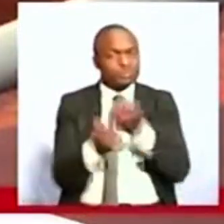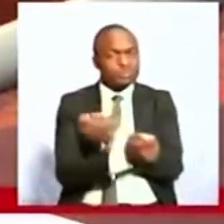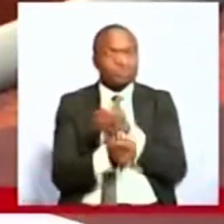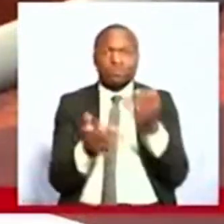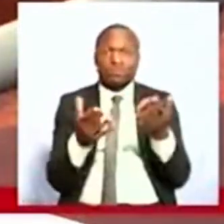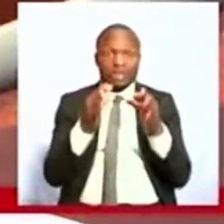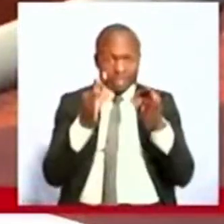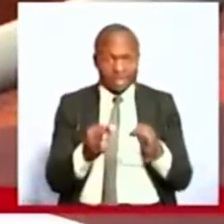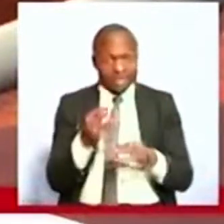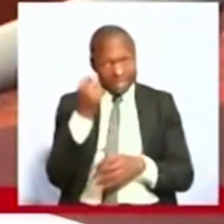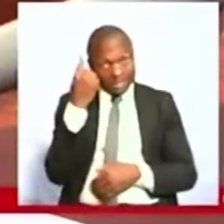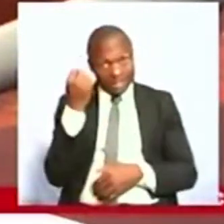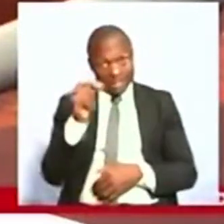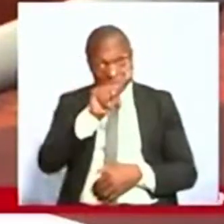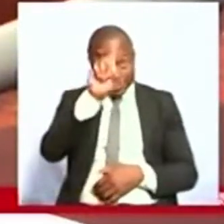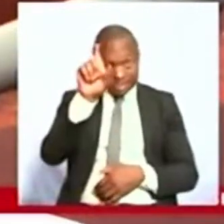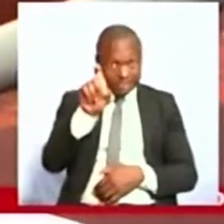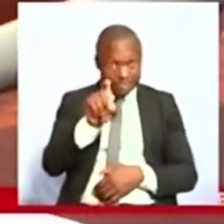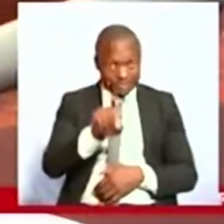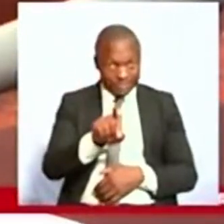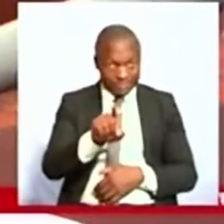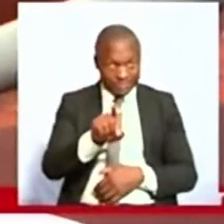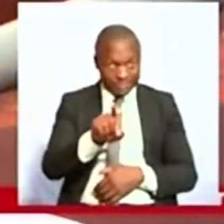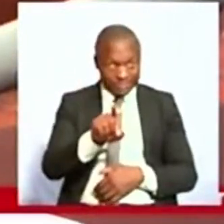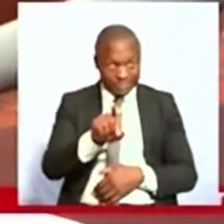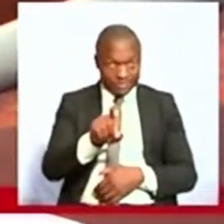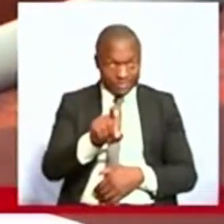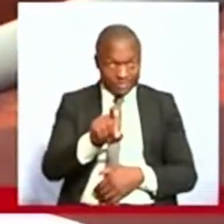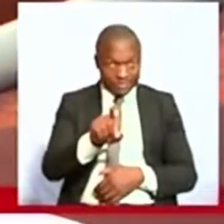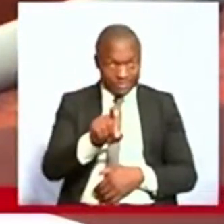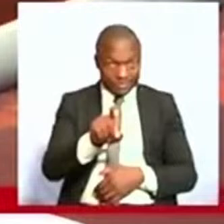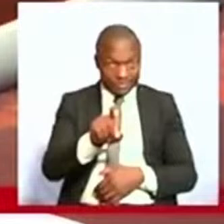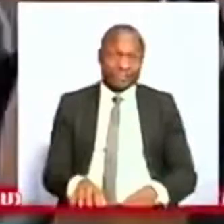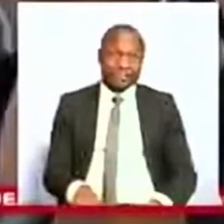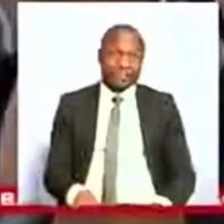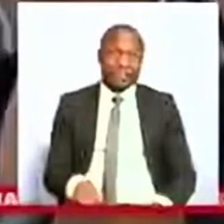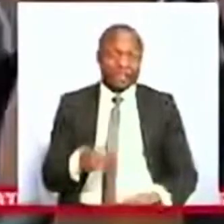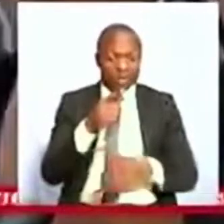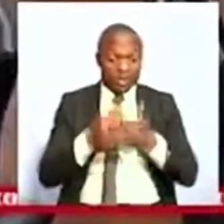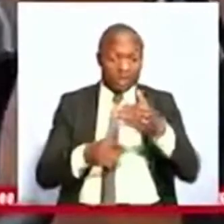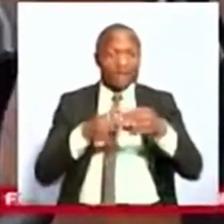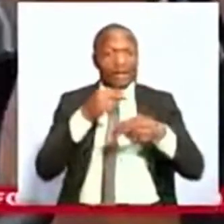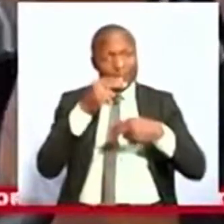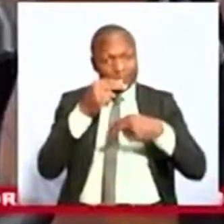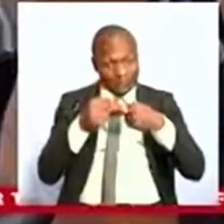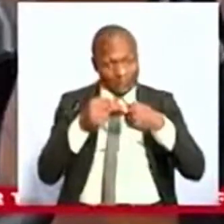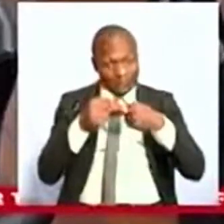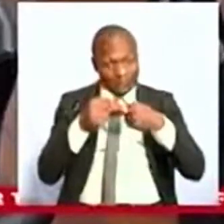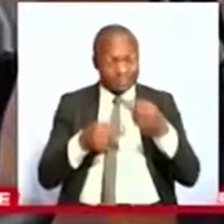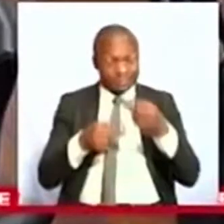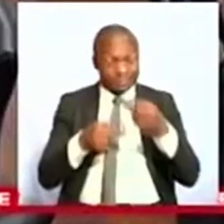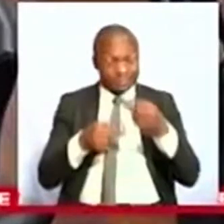If I got the question correctly? Yeah, what I mean is,